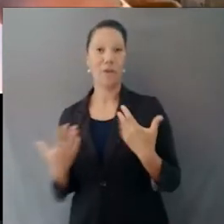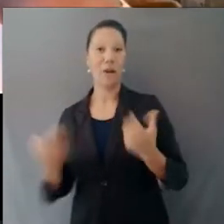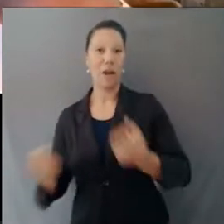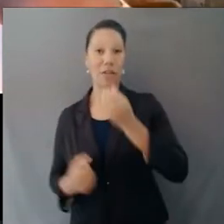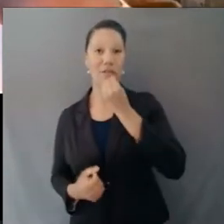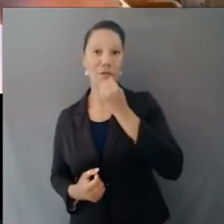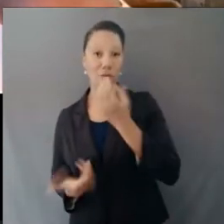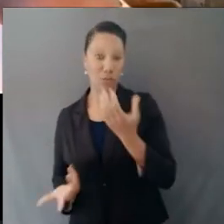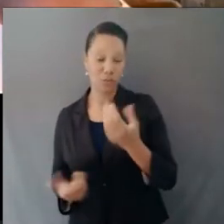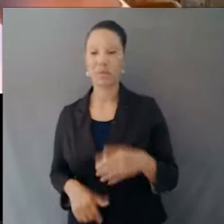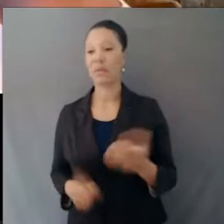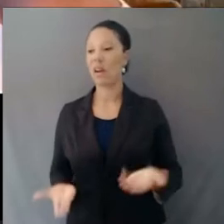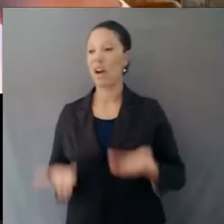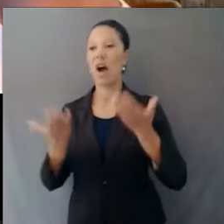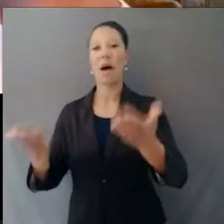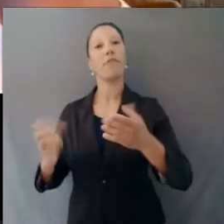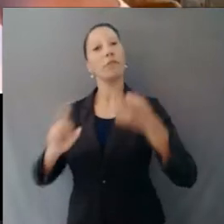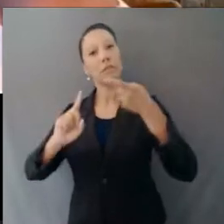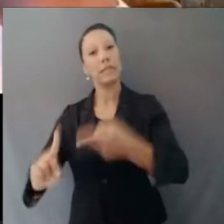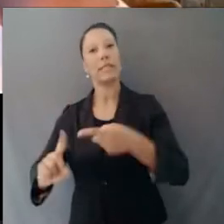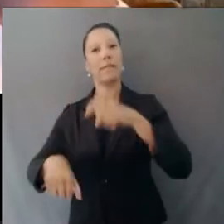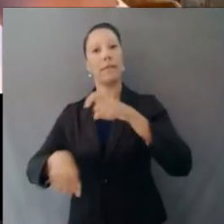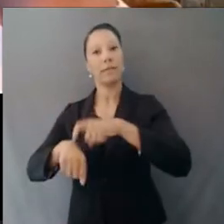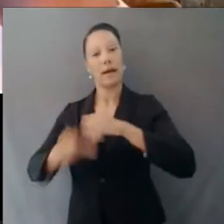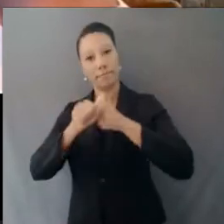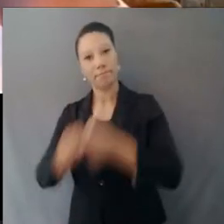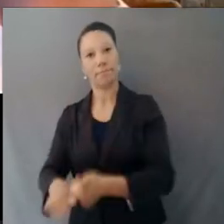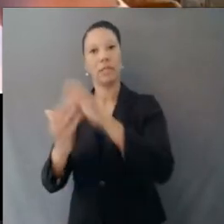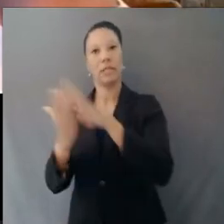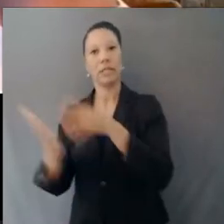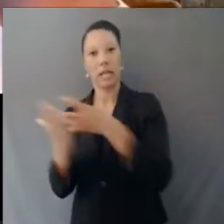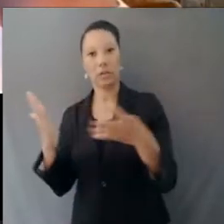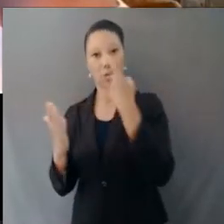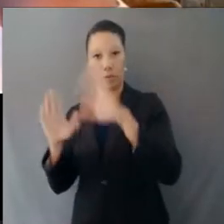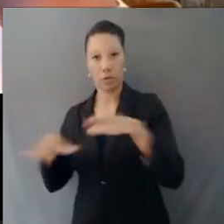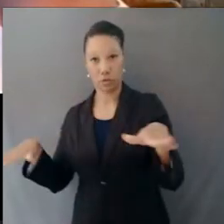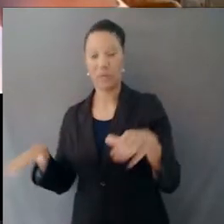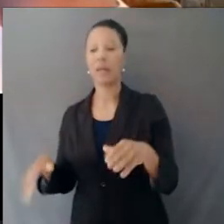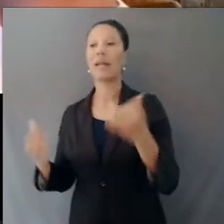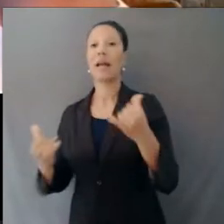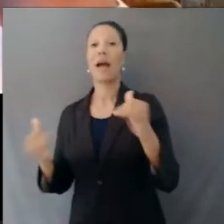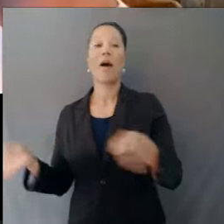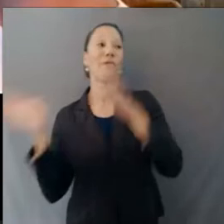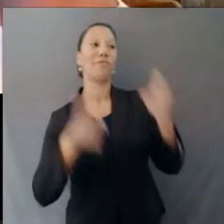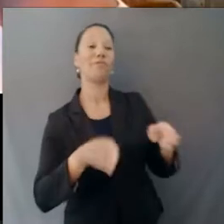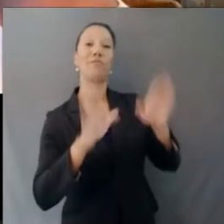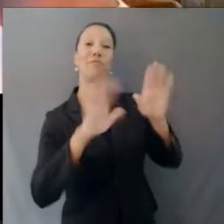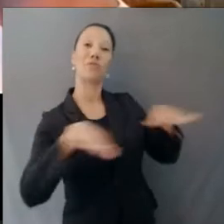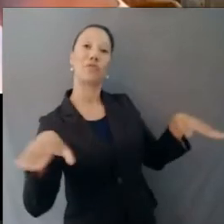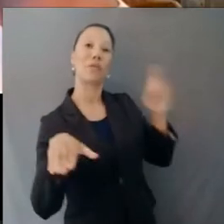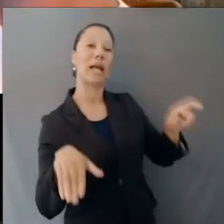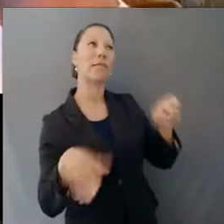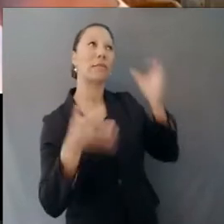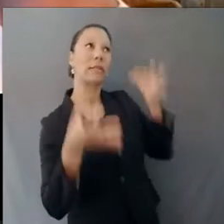at a specific meal time. So we have a regular schedule for our kids. And then our kids' job is to decide how much they're going to